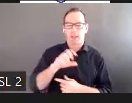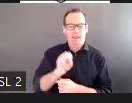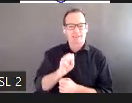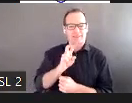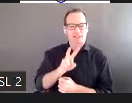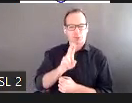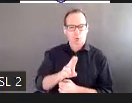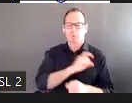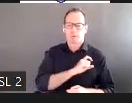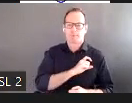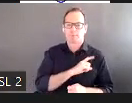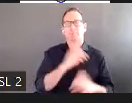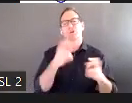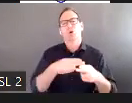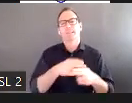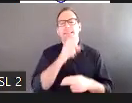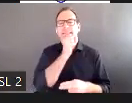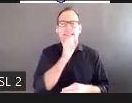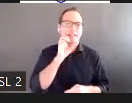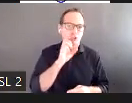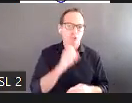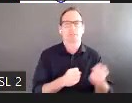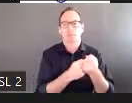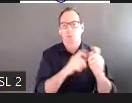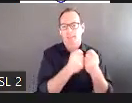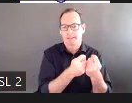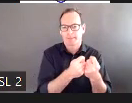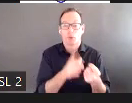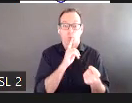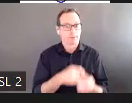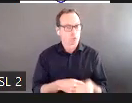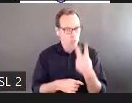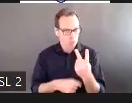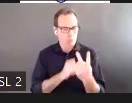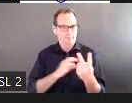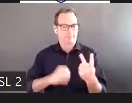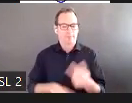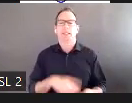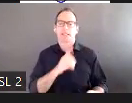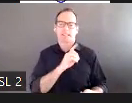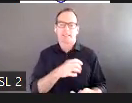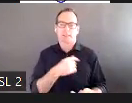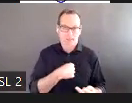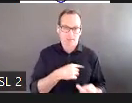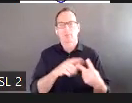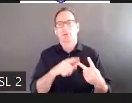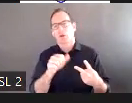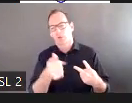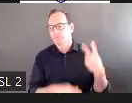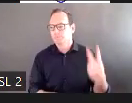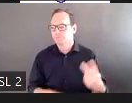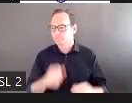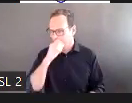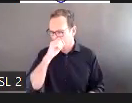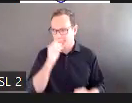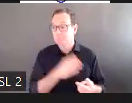senior support team. There's 2 WRPS, Waterloo Regional Police Service, detective constables. There's a home community care support service, senior